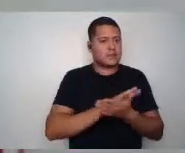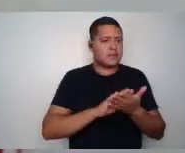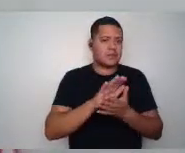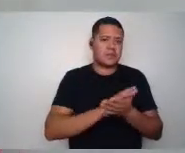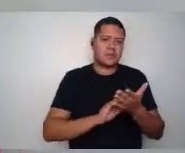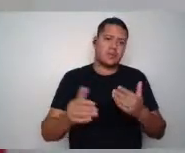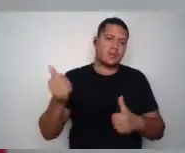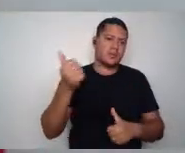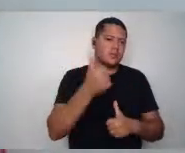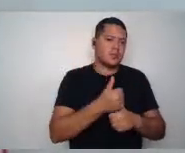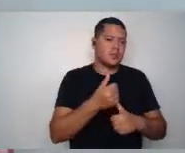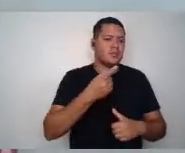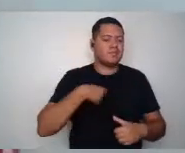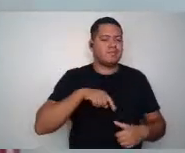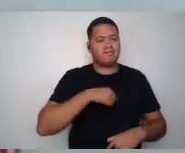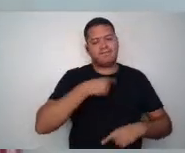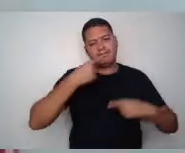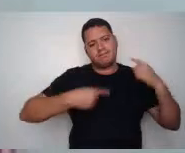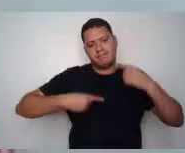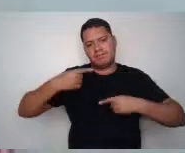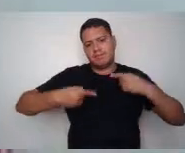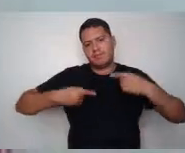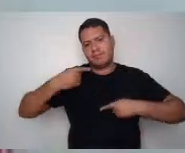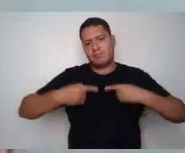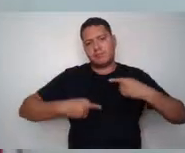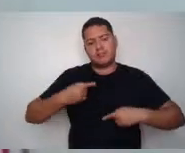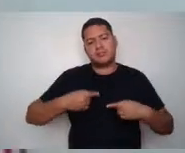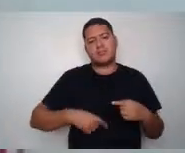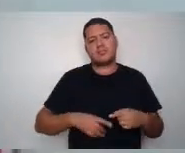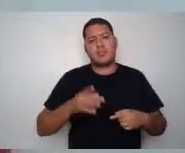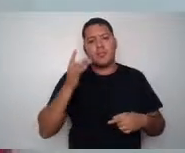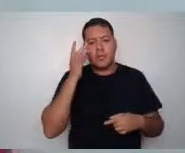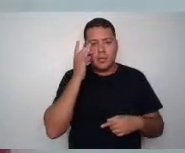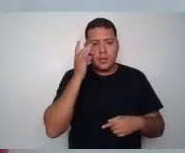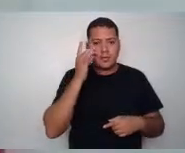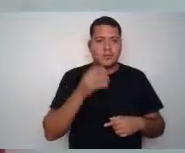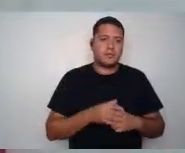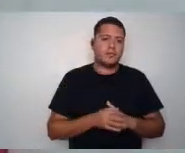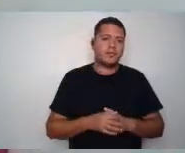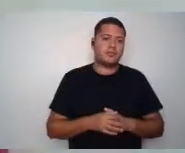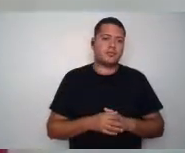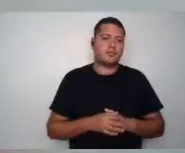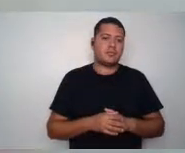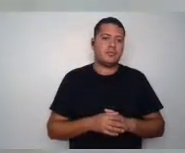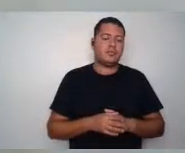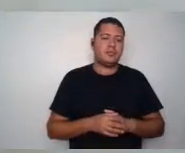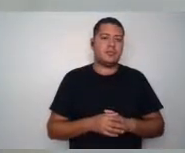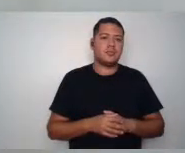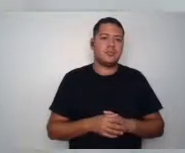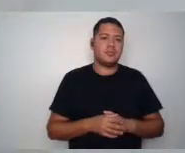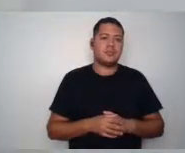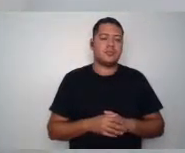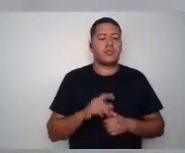person, but I think that nothing replaces our in-person discussions.